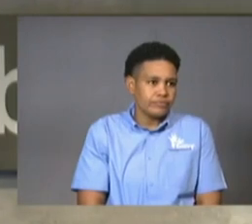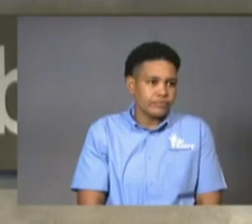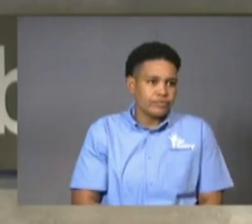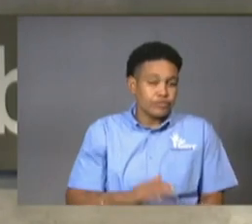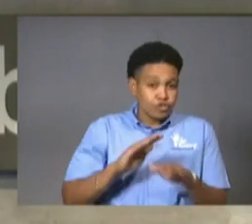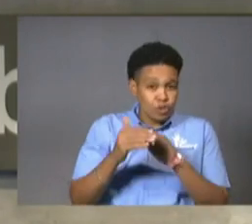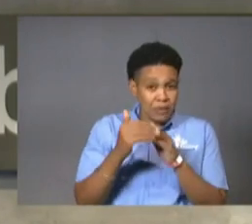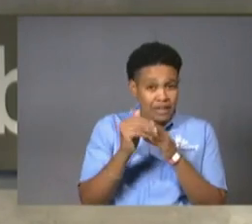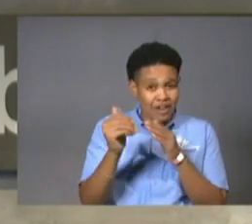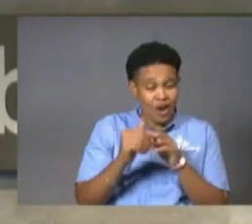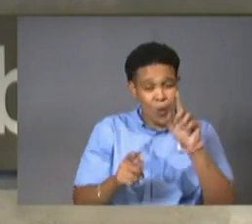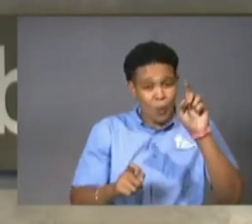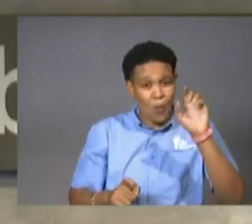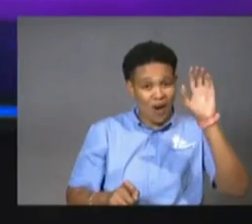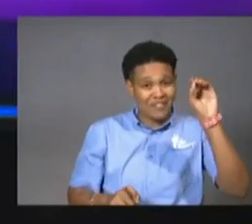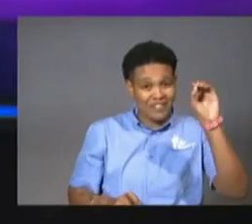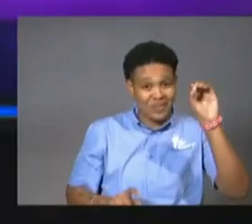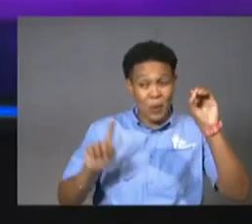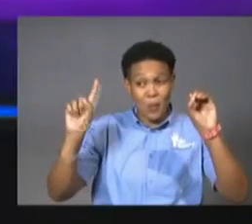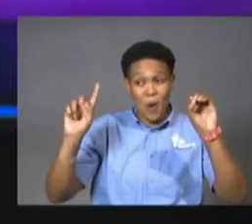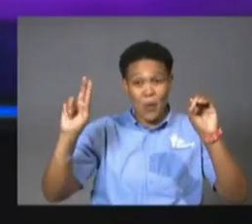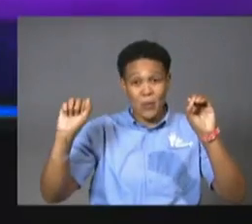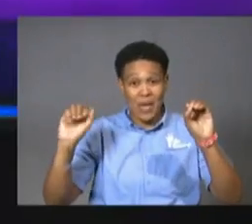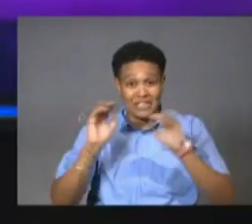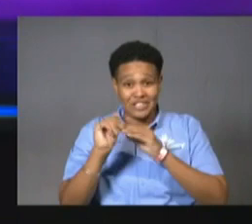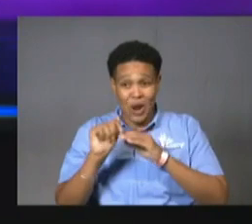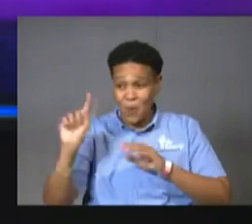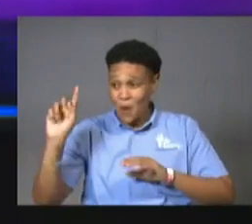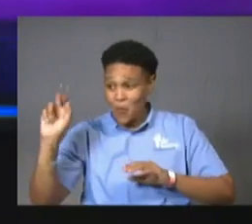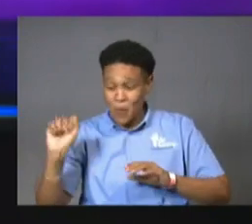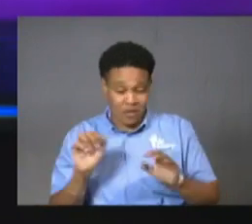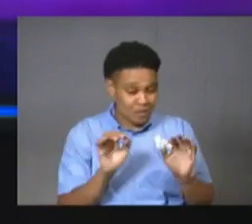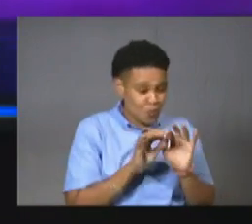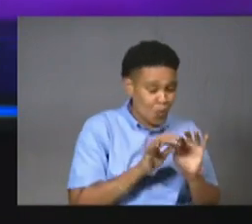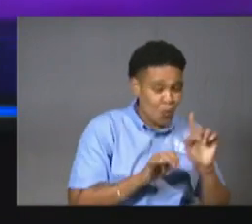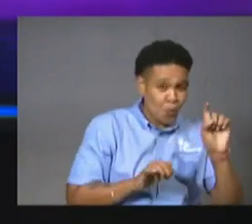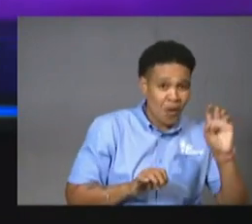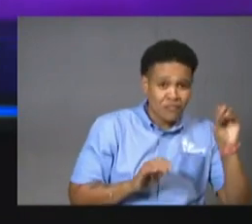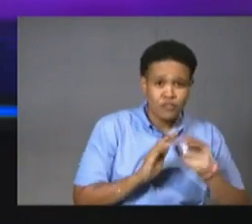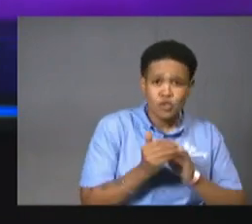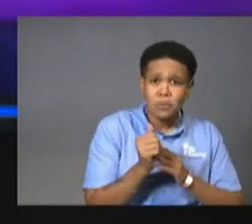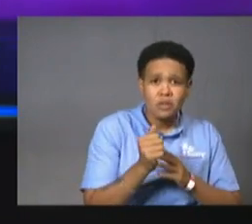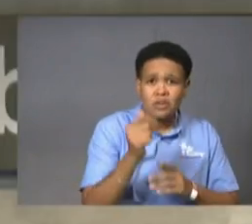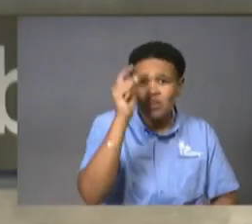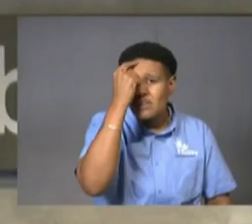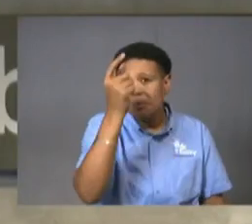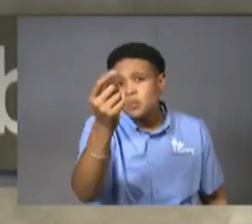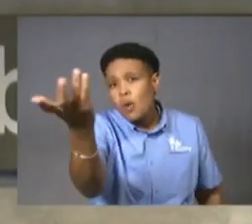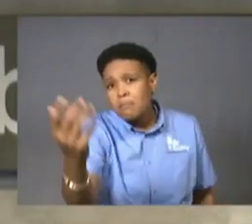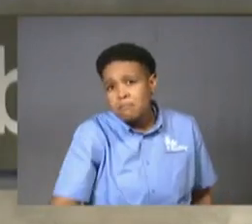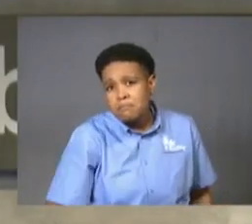depreciating 12% since the first COVID case in March. What is the government doing about this?